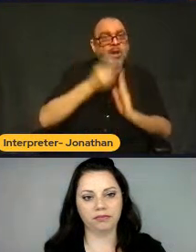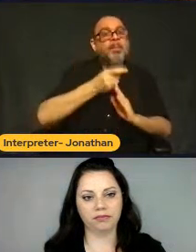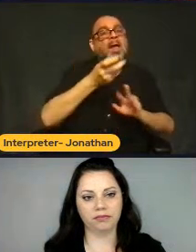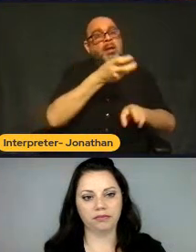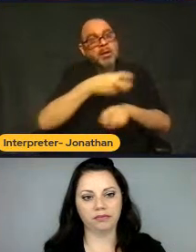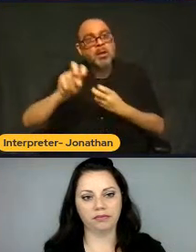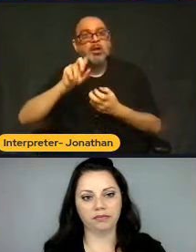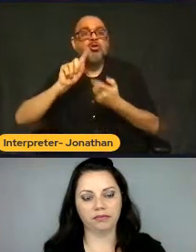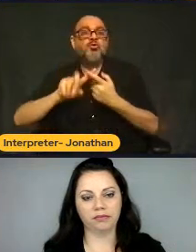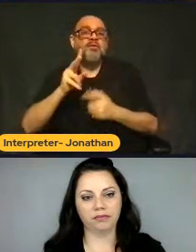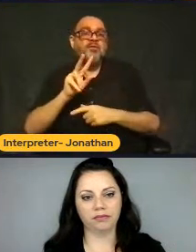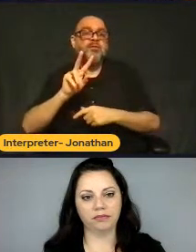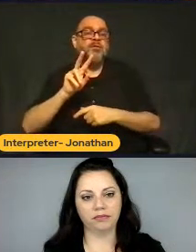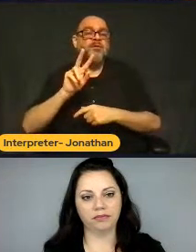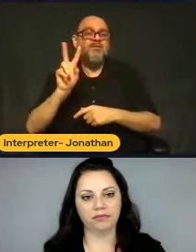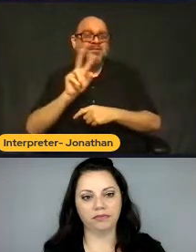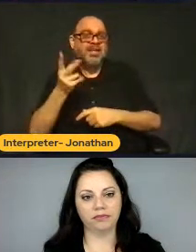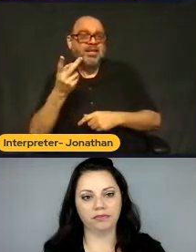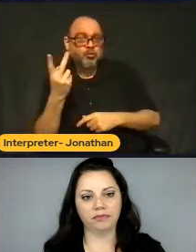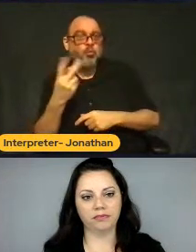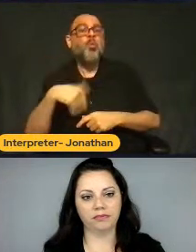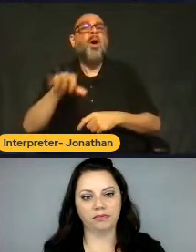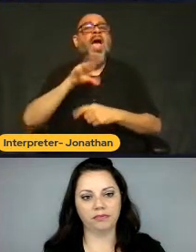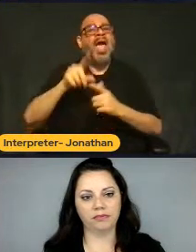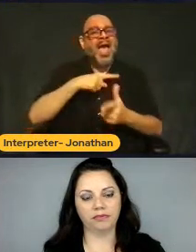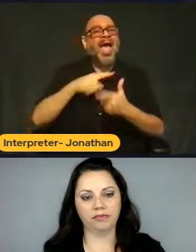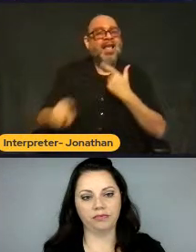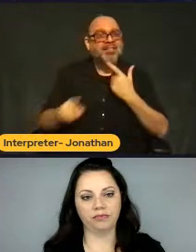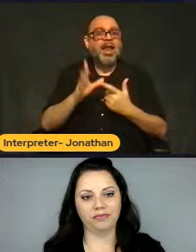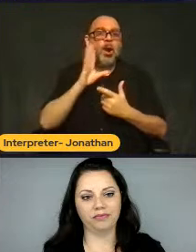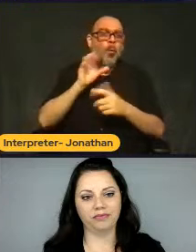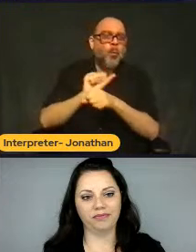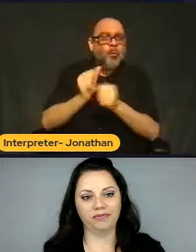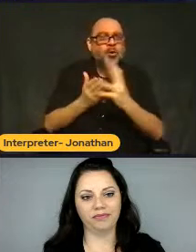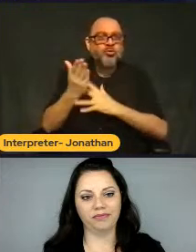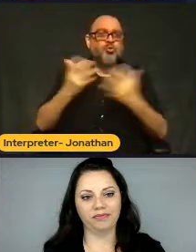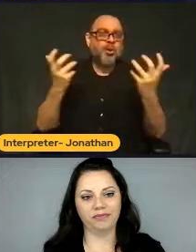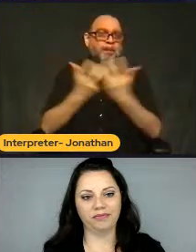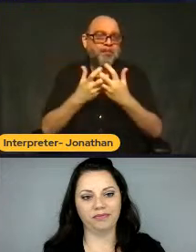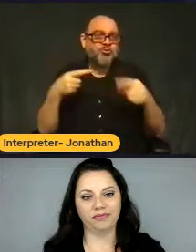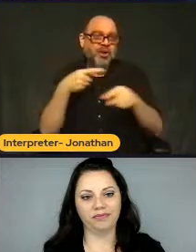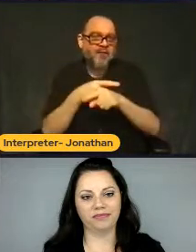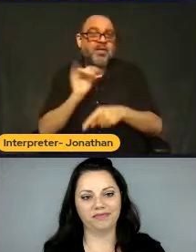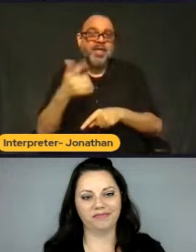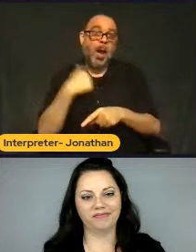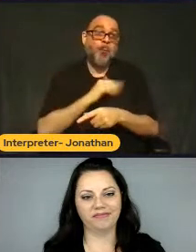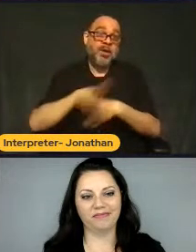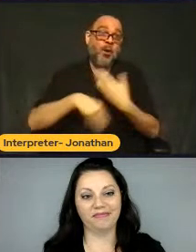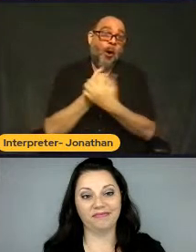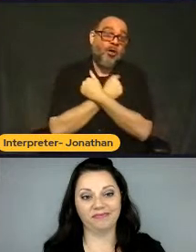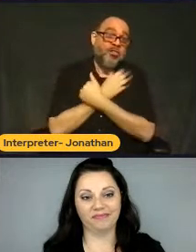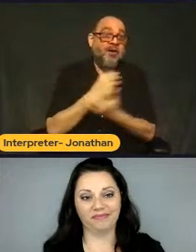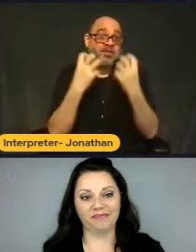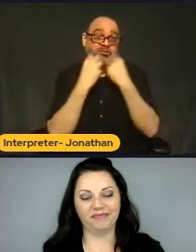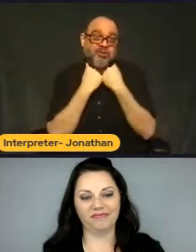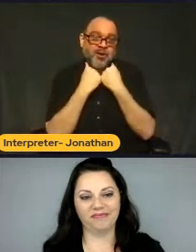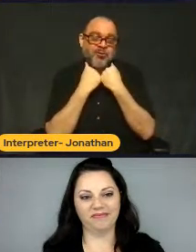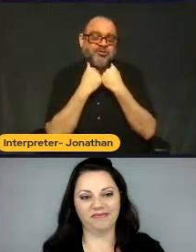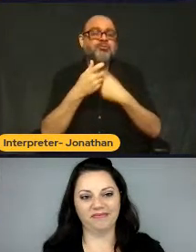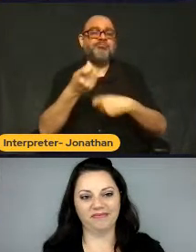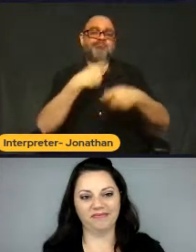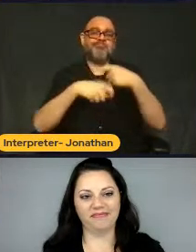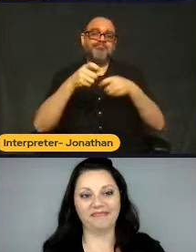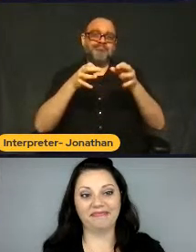Epsilon merge conflicts, which we all love and cherish. The third project I want to talk to you about, and I don't